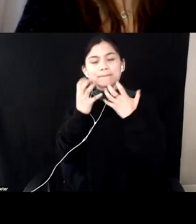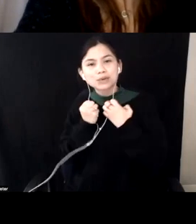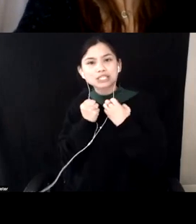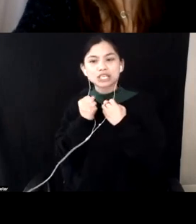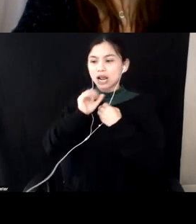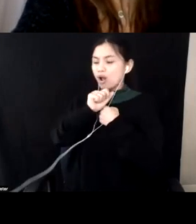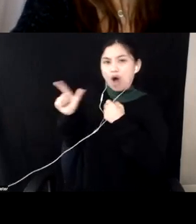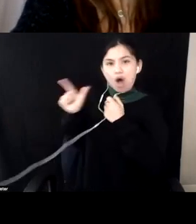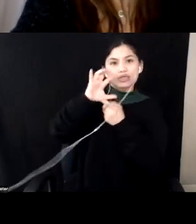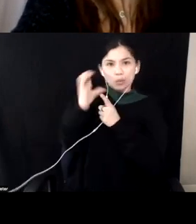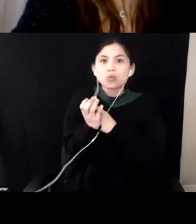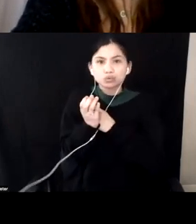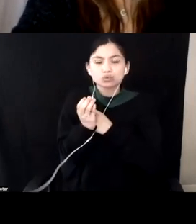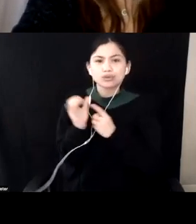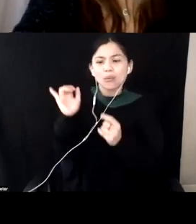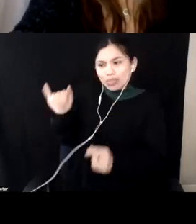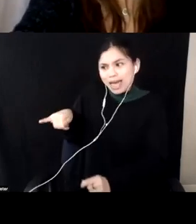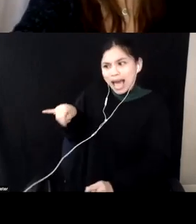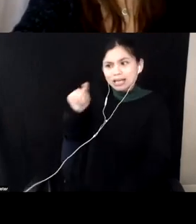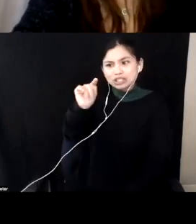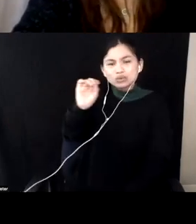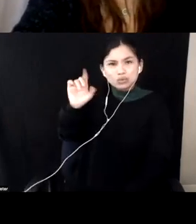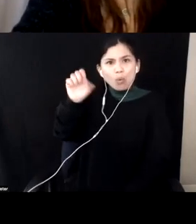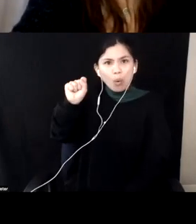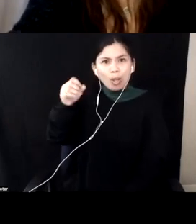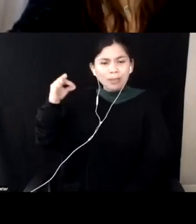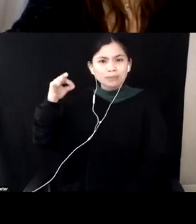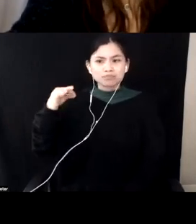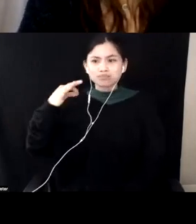So that's a tool that has worked for us.